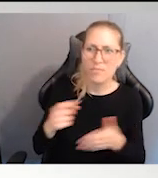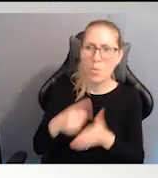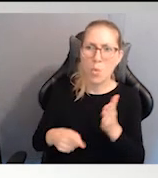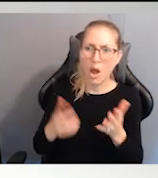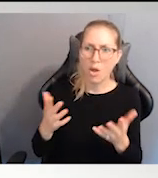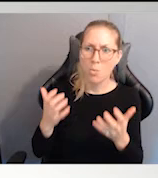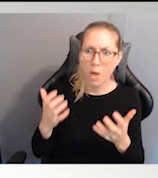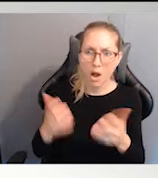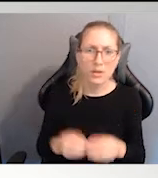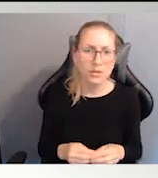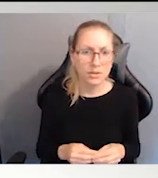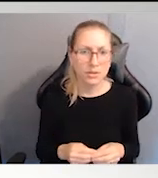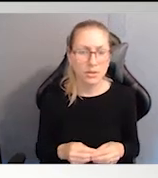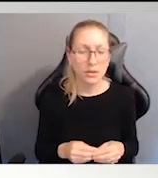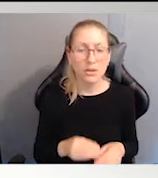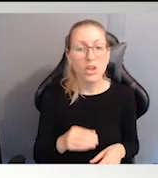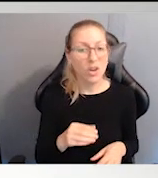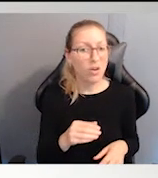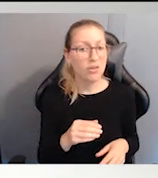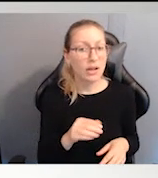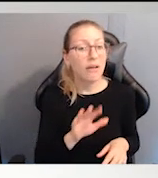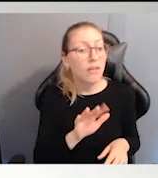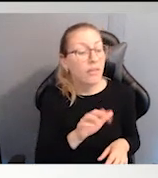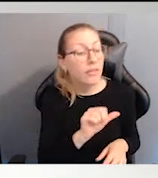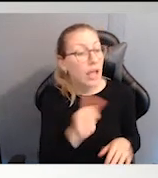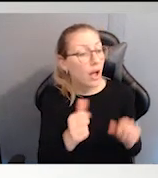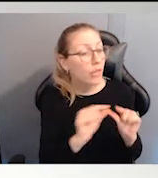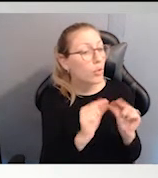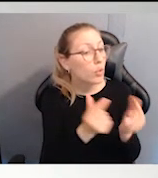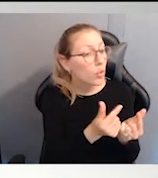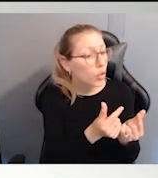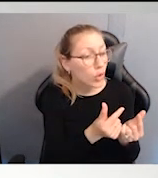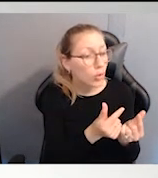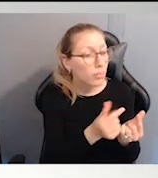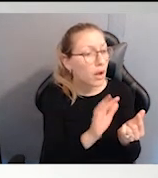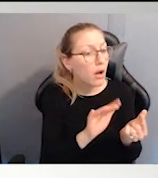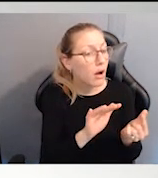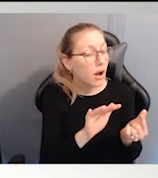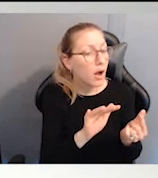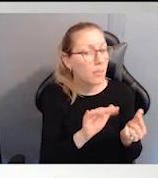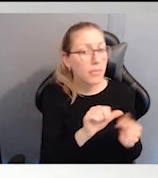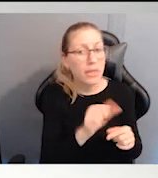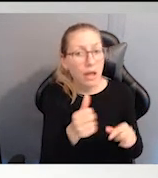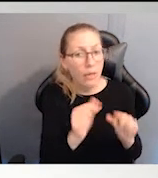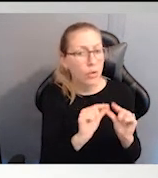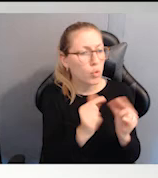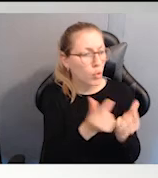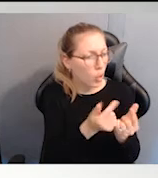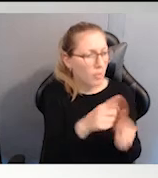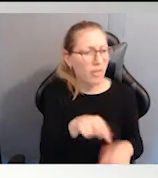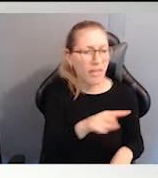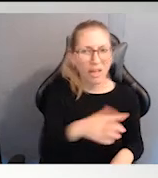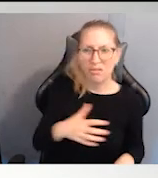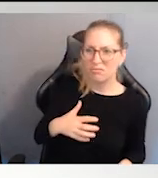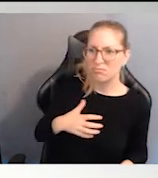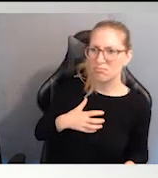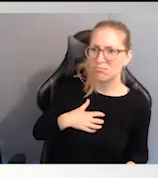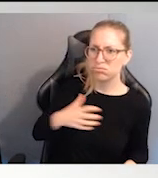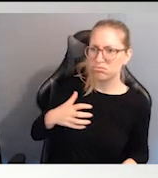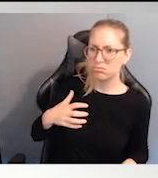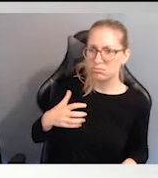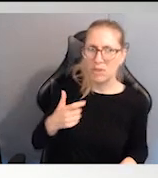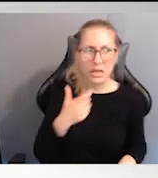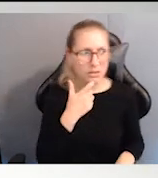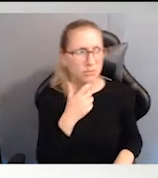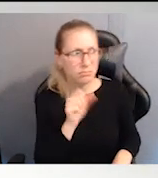had the other group, real quick, the other group, they complained to me. I go,